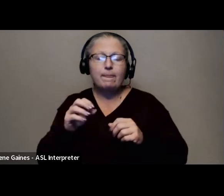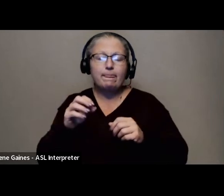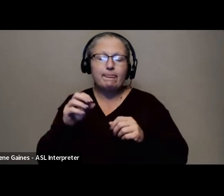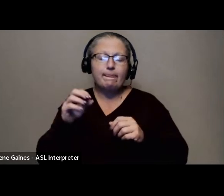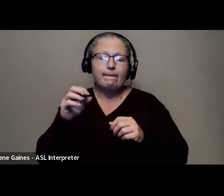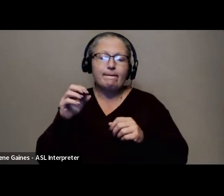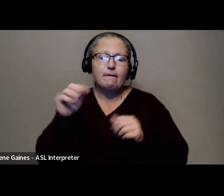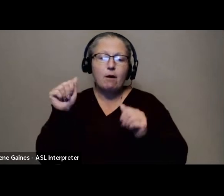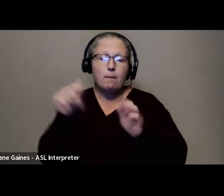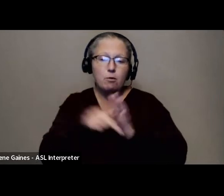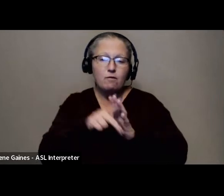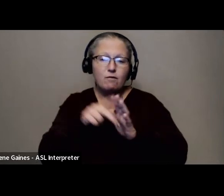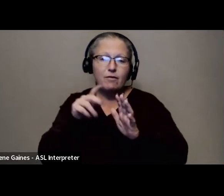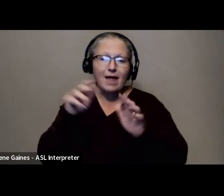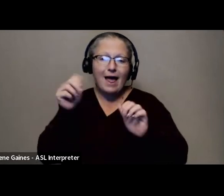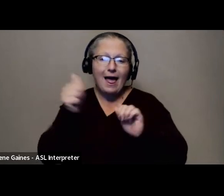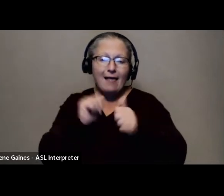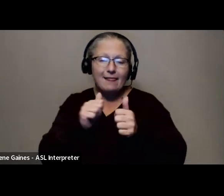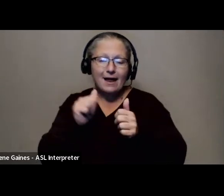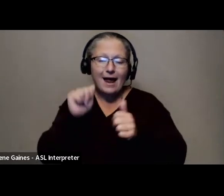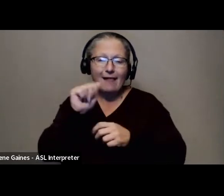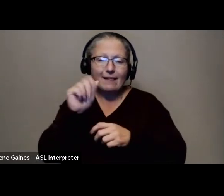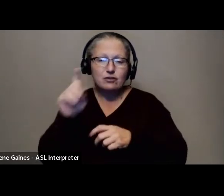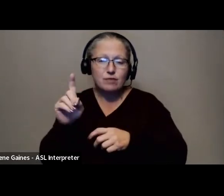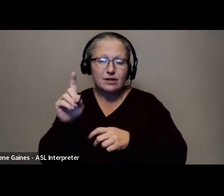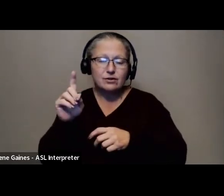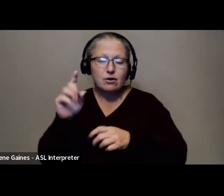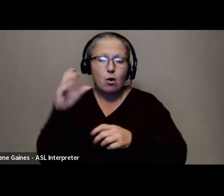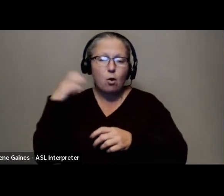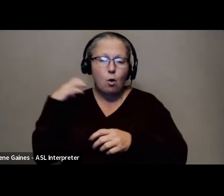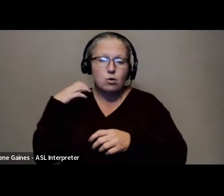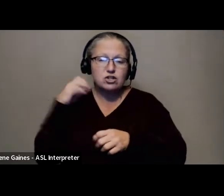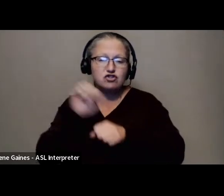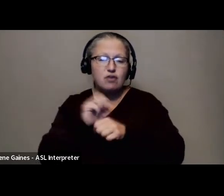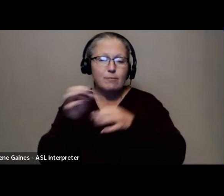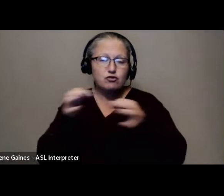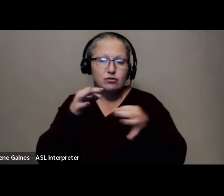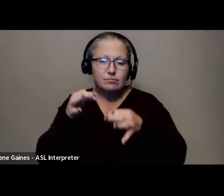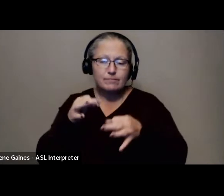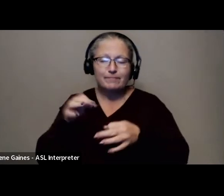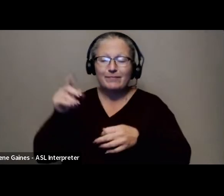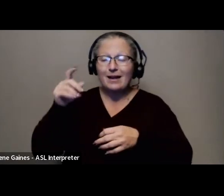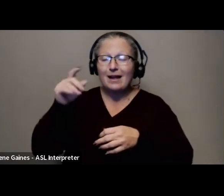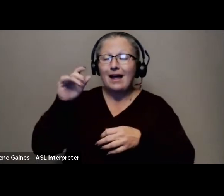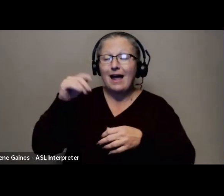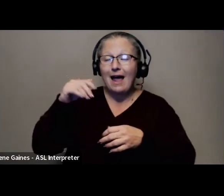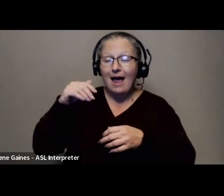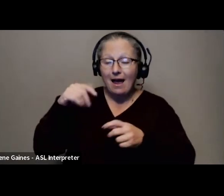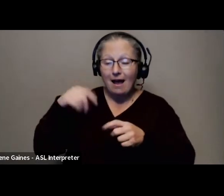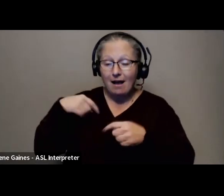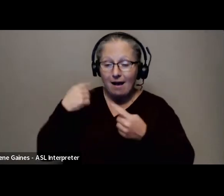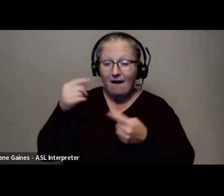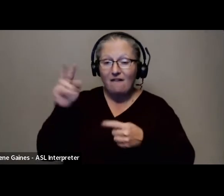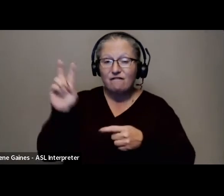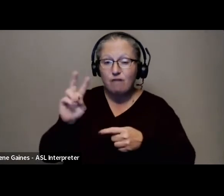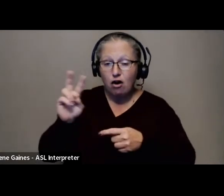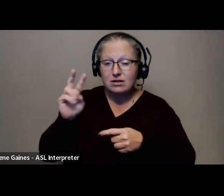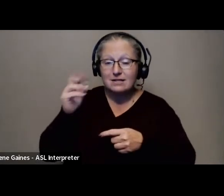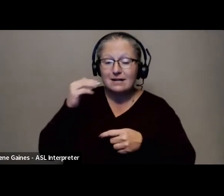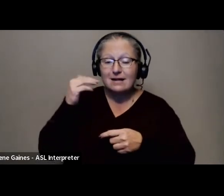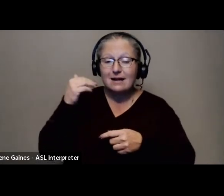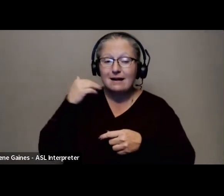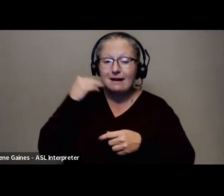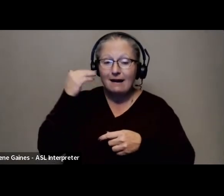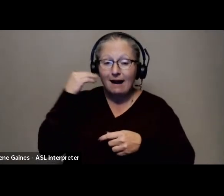Motion approval of the athletic director and coaching job descriptions. Yeah, so we've had a varsity head coach